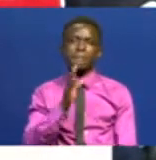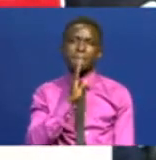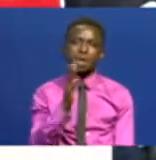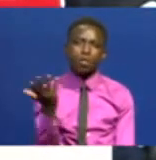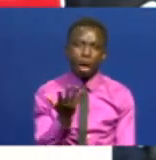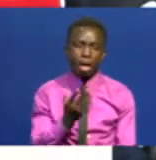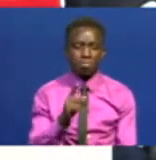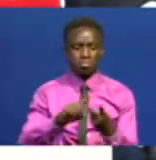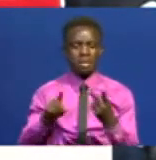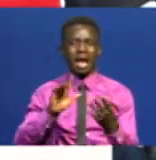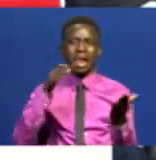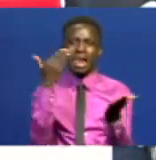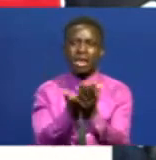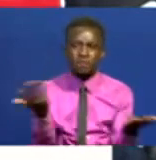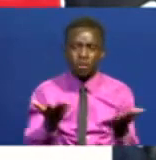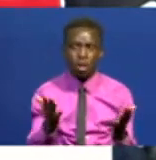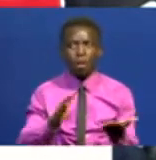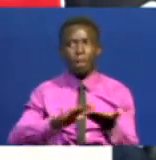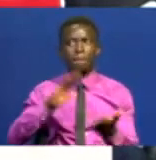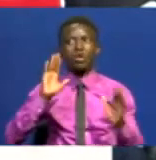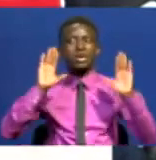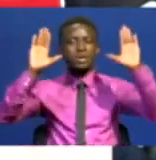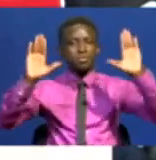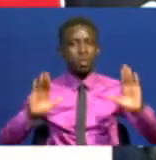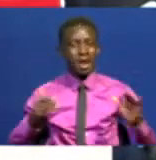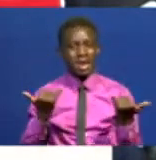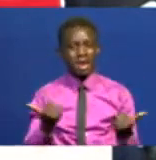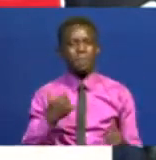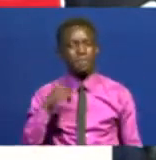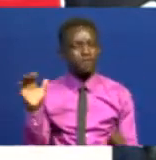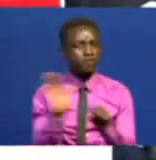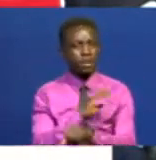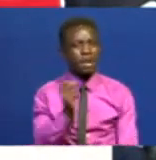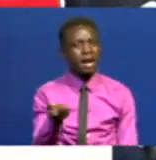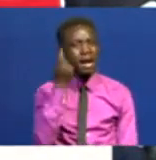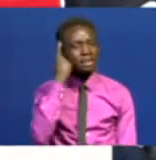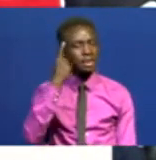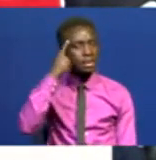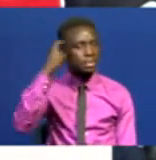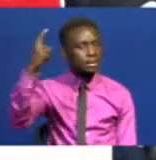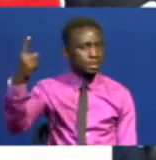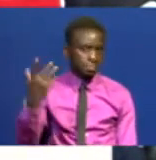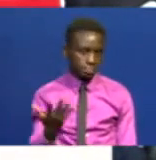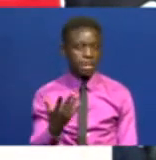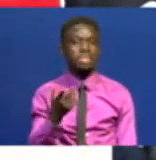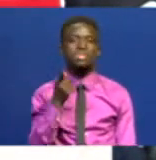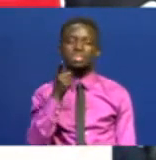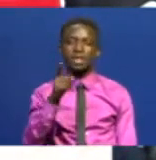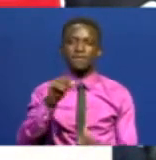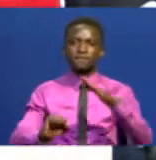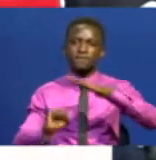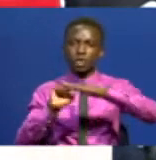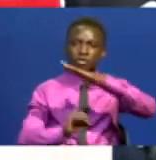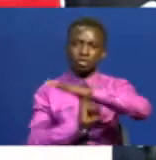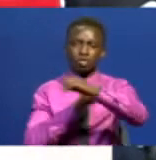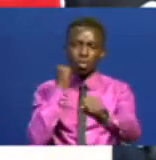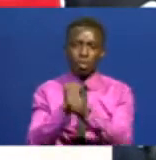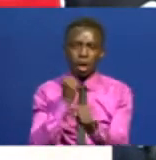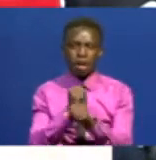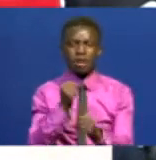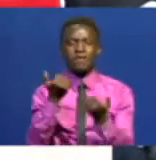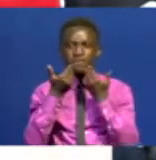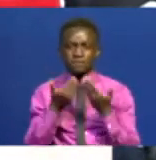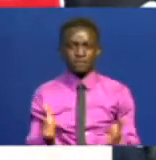and more importantly, I have fully understood the dream, the foundational work that has been